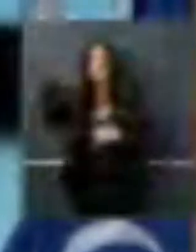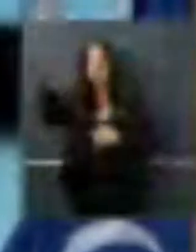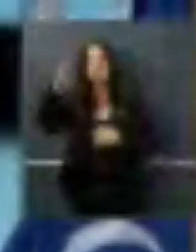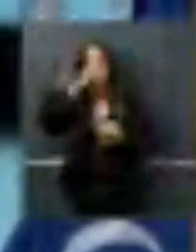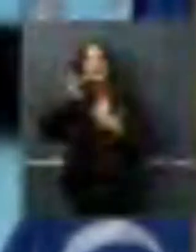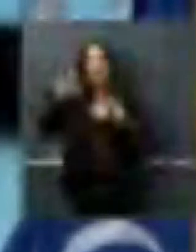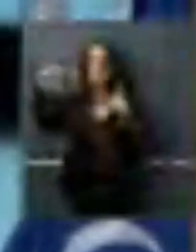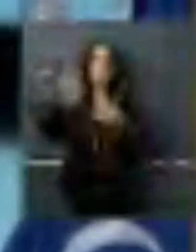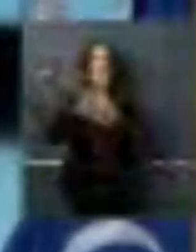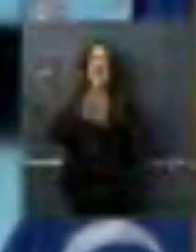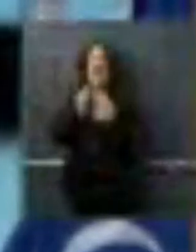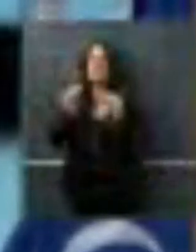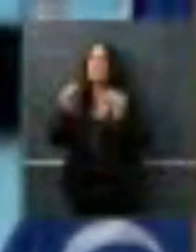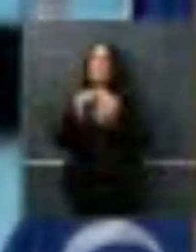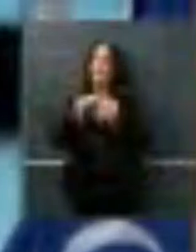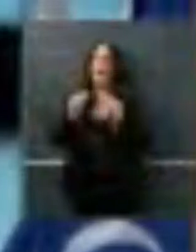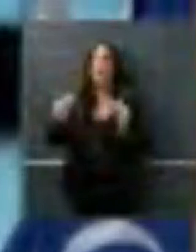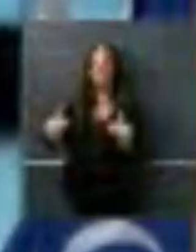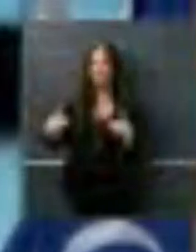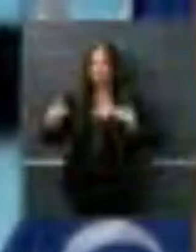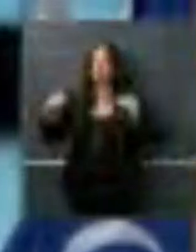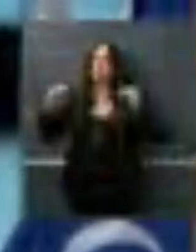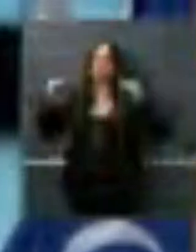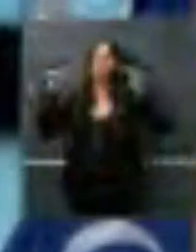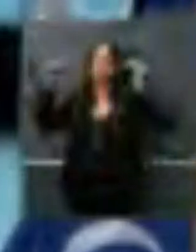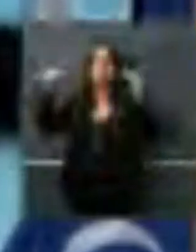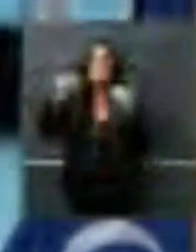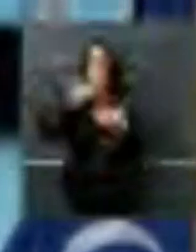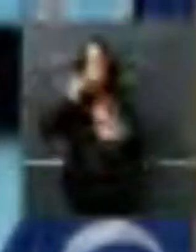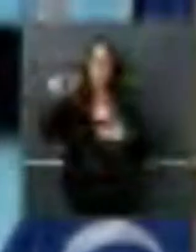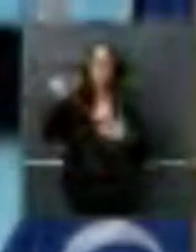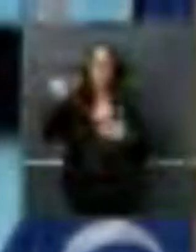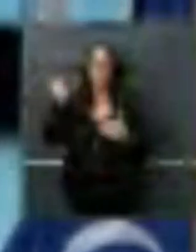what otherwise would have taken decades had it not been for this crisis.